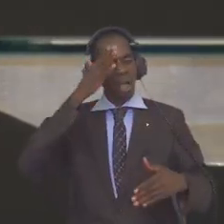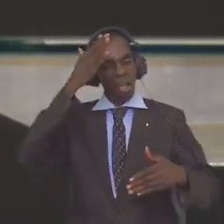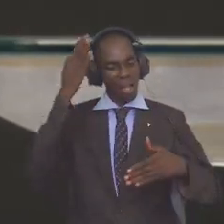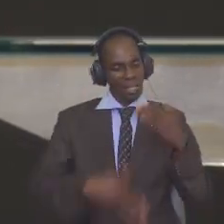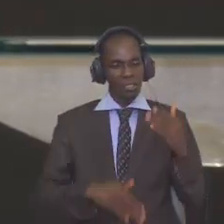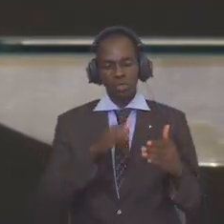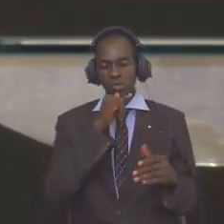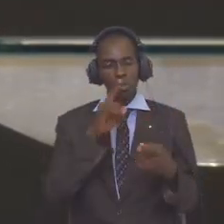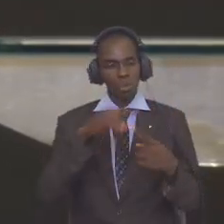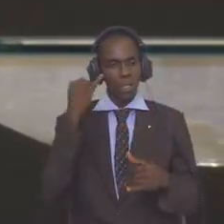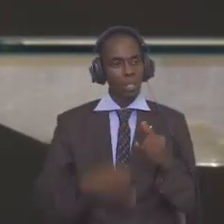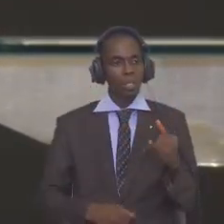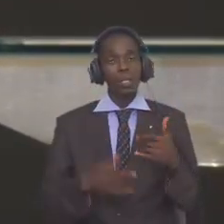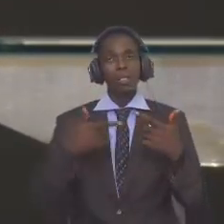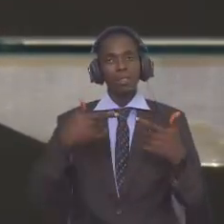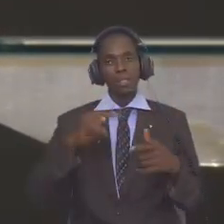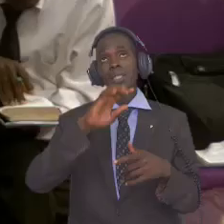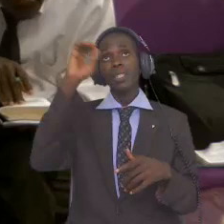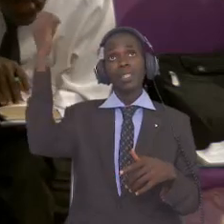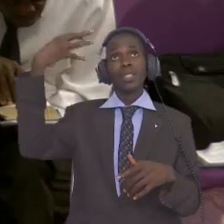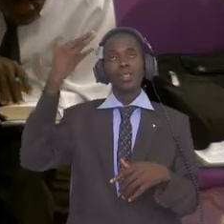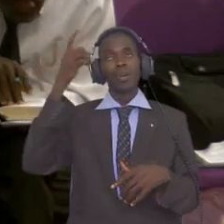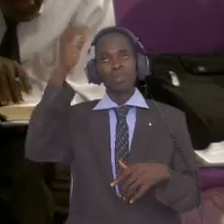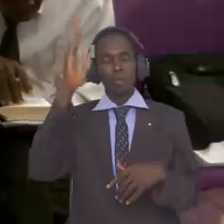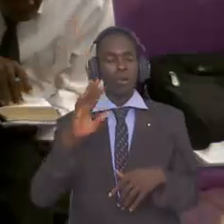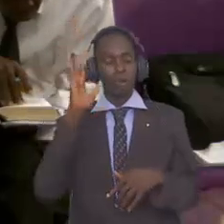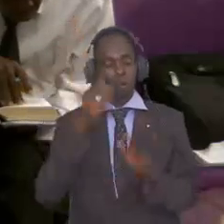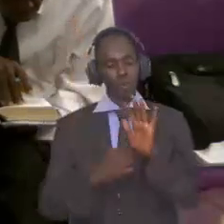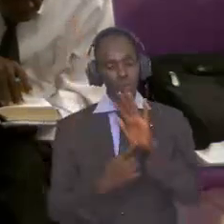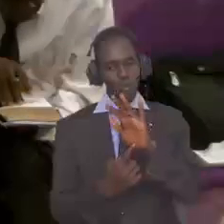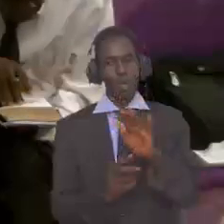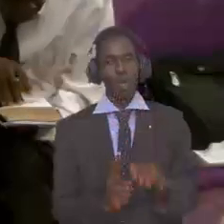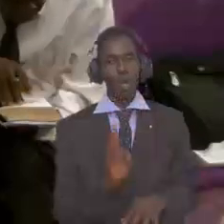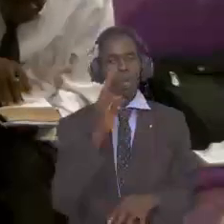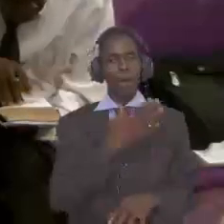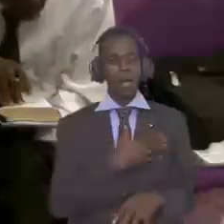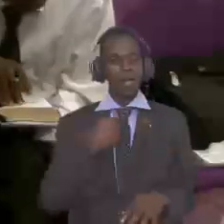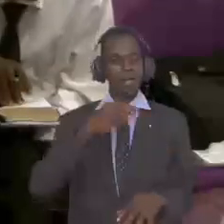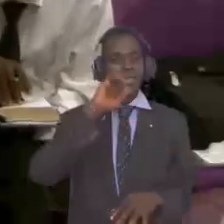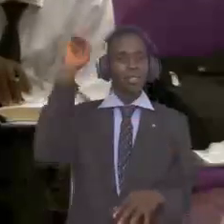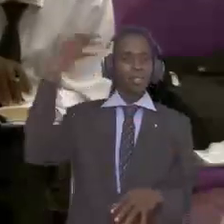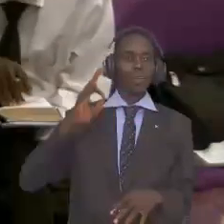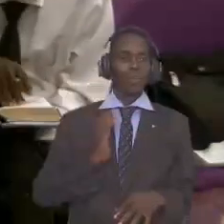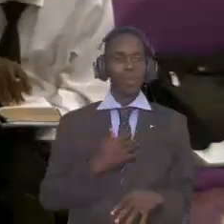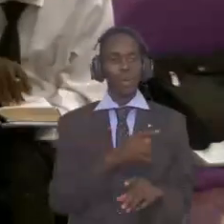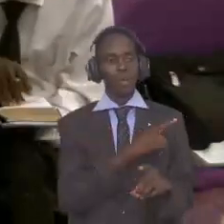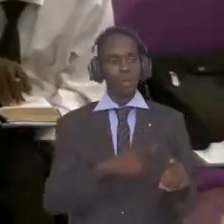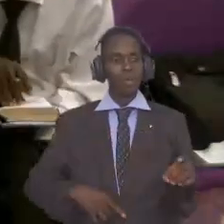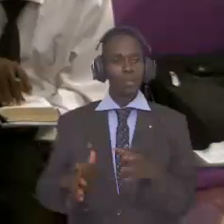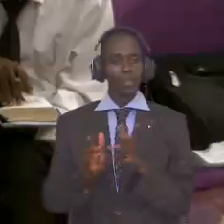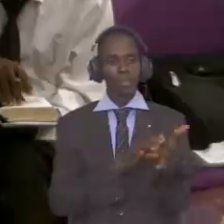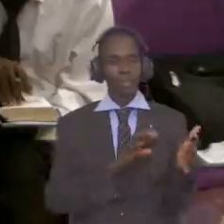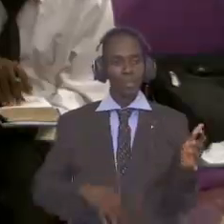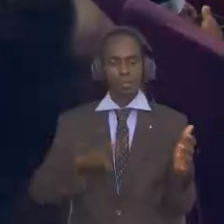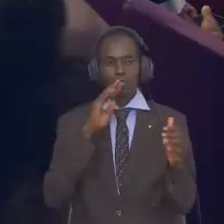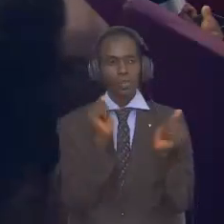to the end, then the grace of God will show up. And the grace of our Lord Jesus Christ will be